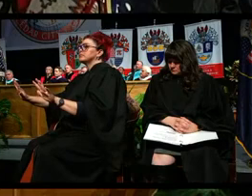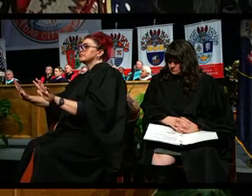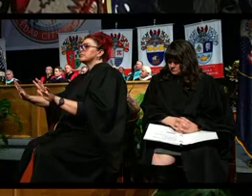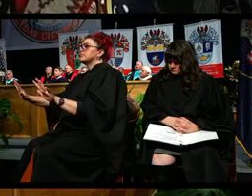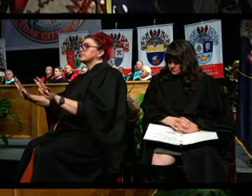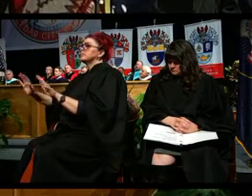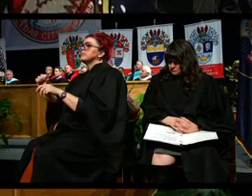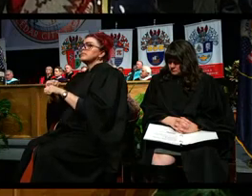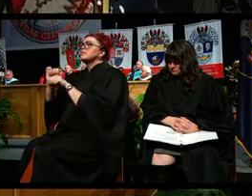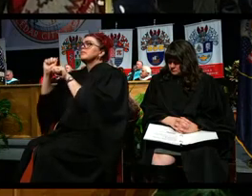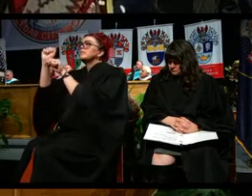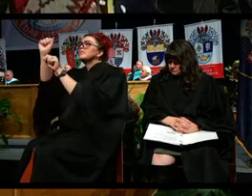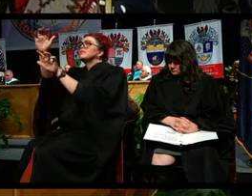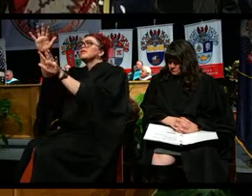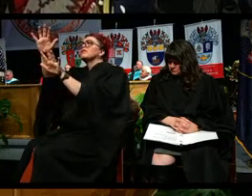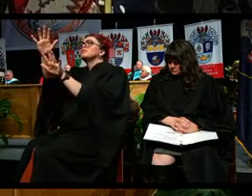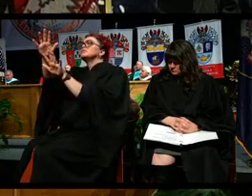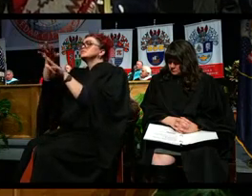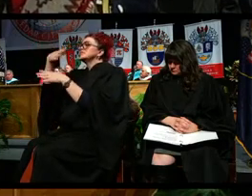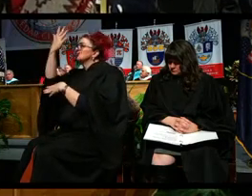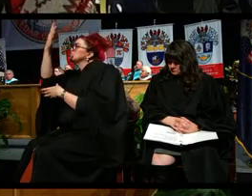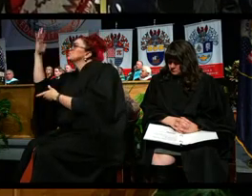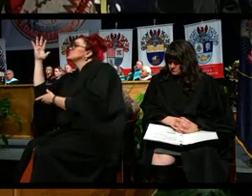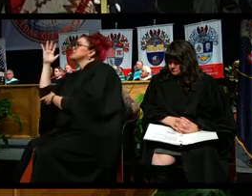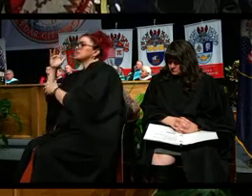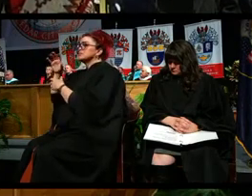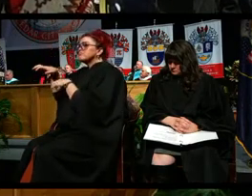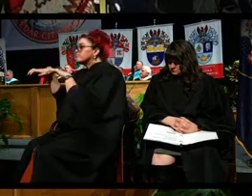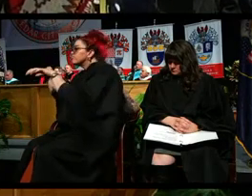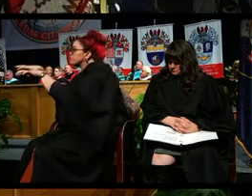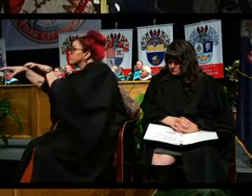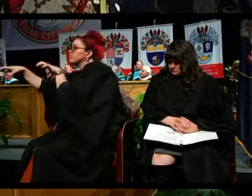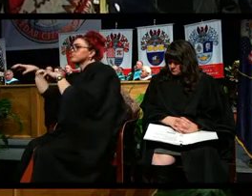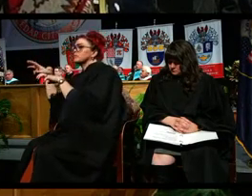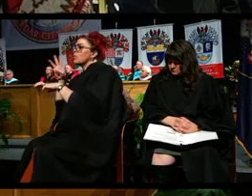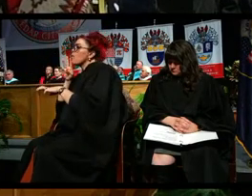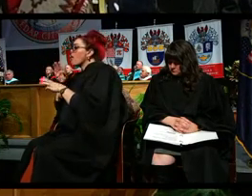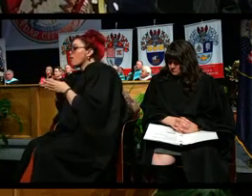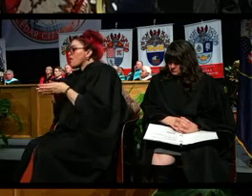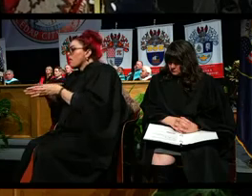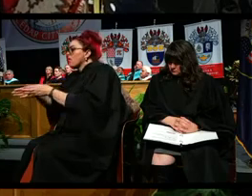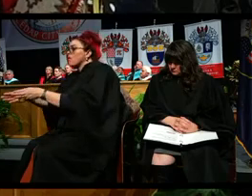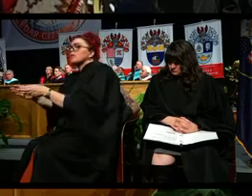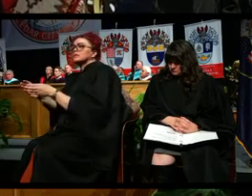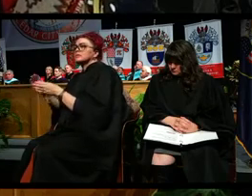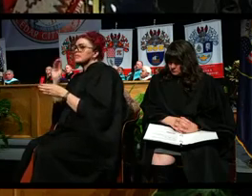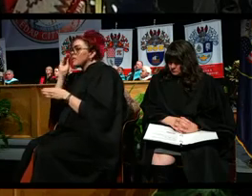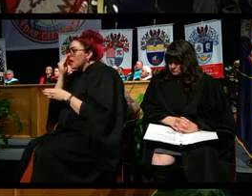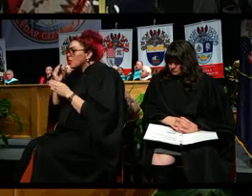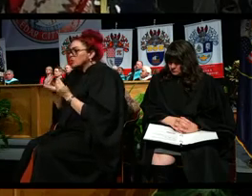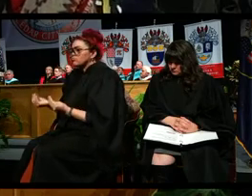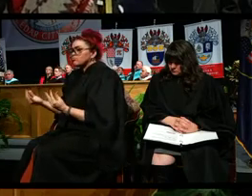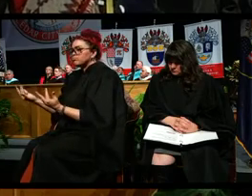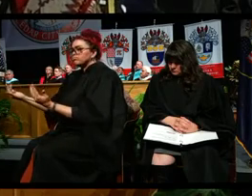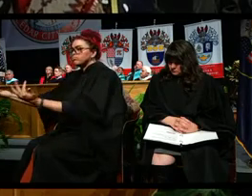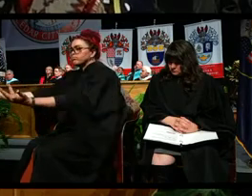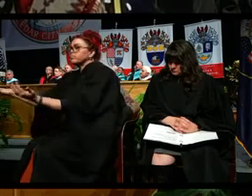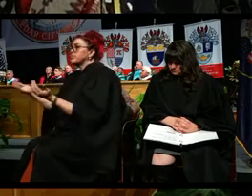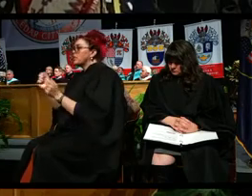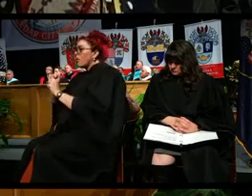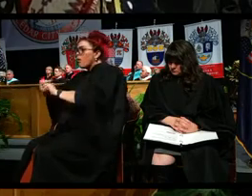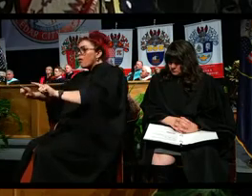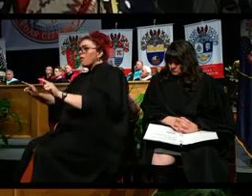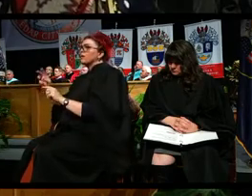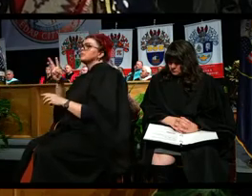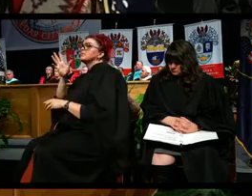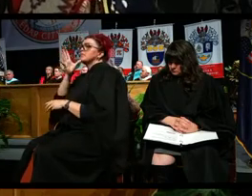the mountains, the trees, shrubs, water, flower, lakes, streams, everything. Mother Earth